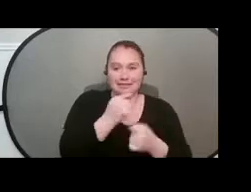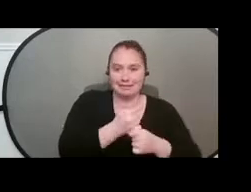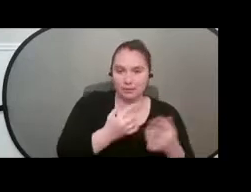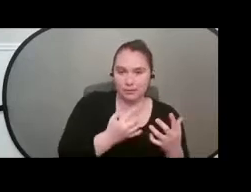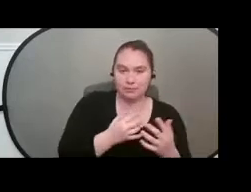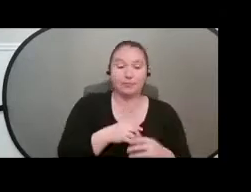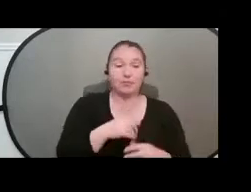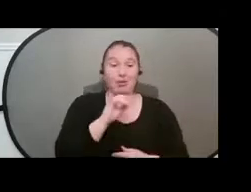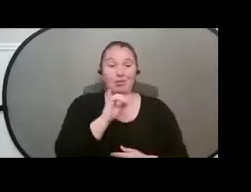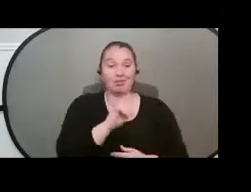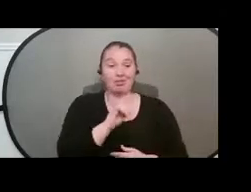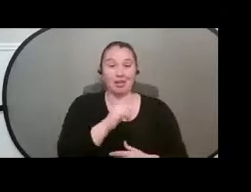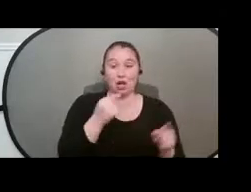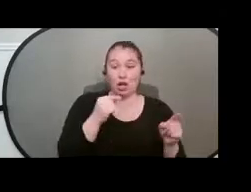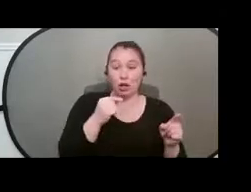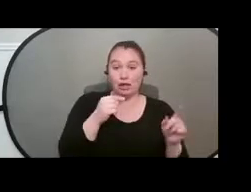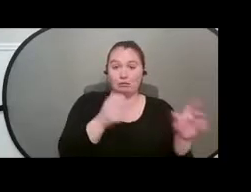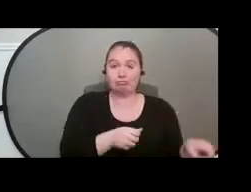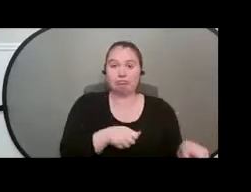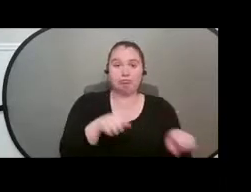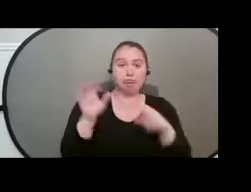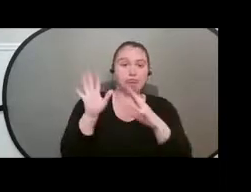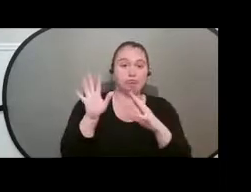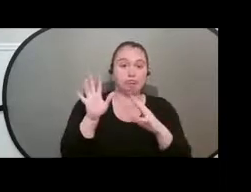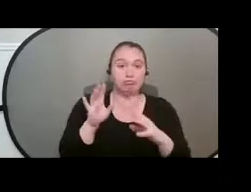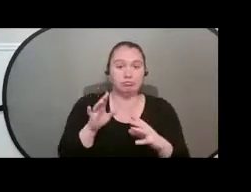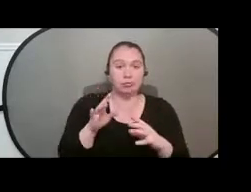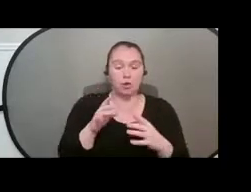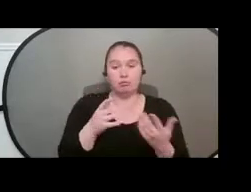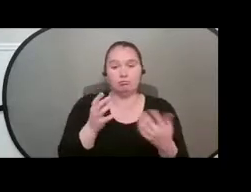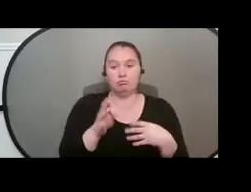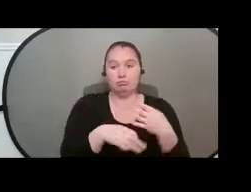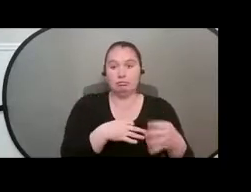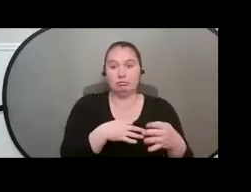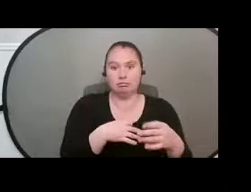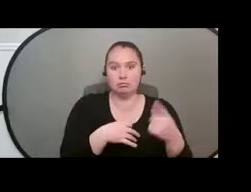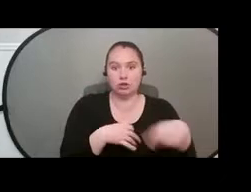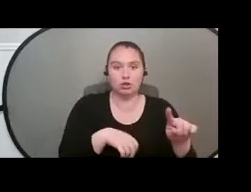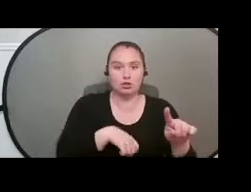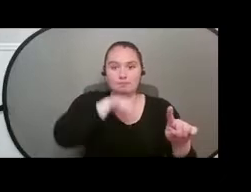rid of that lime green unless we really love it here moving forward.